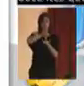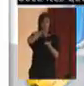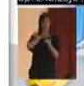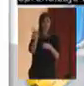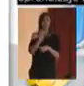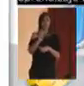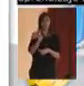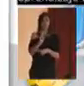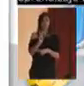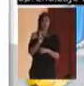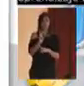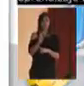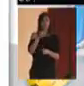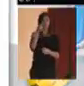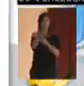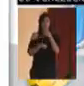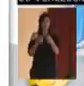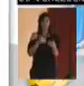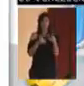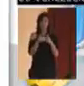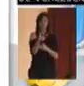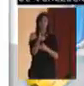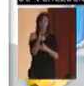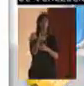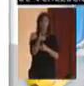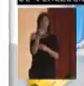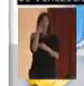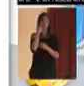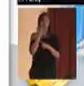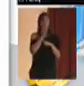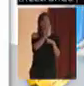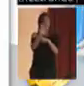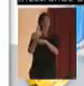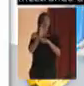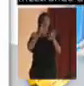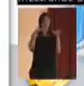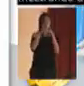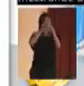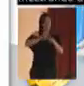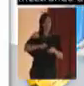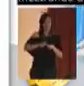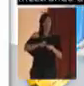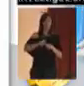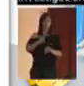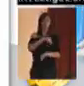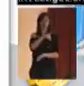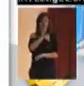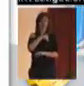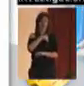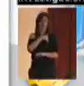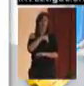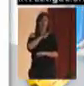at the Central University of Venezuela, and then we will start showing it to other research groups and